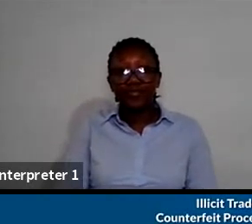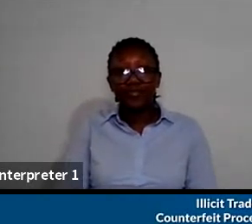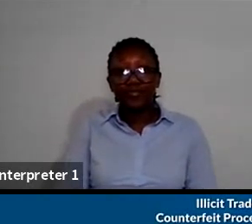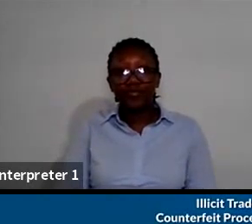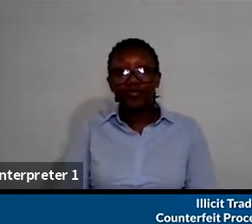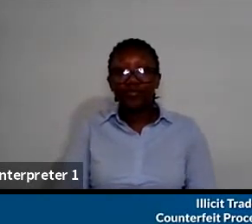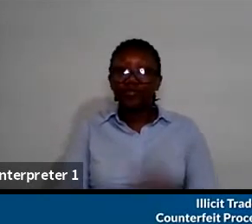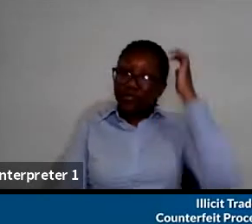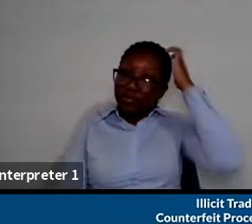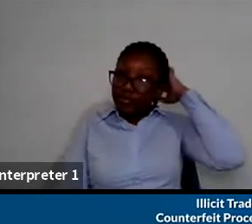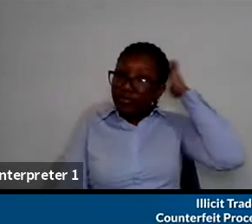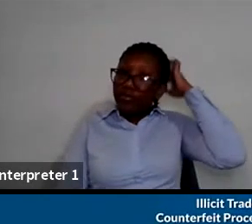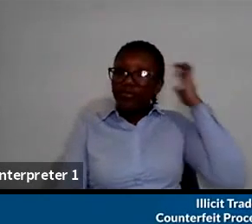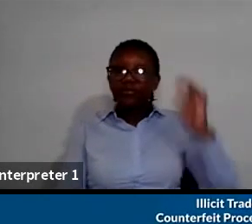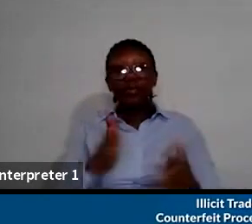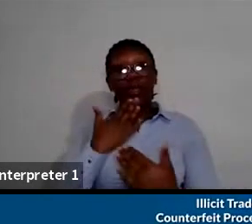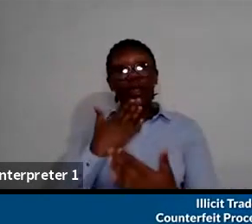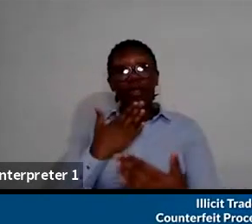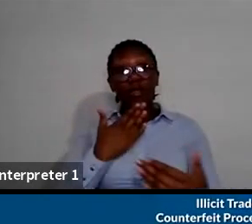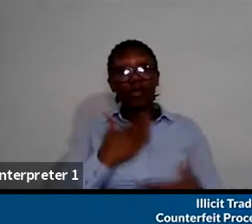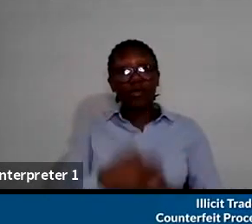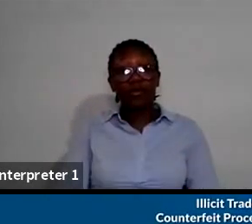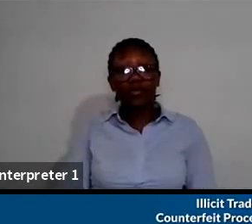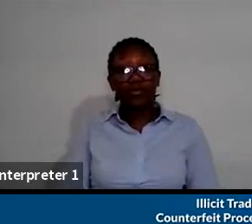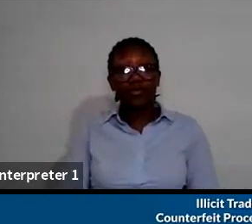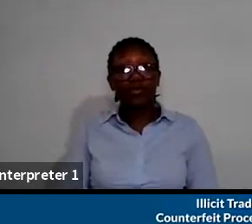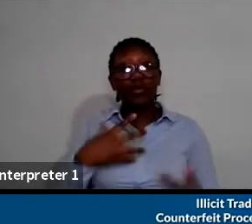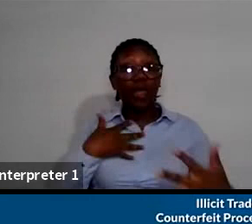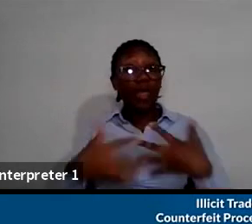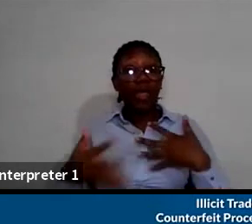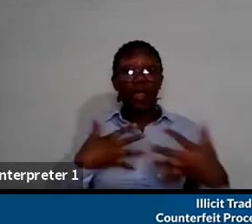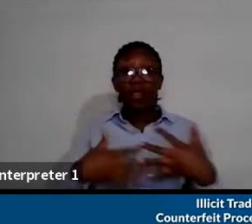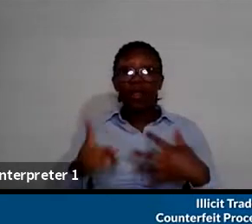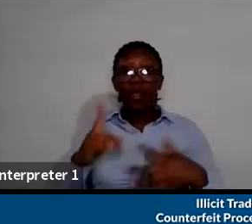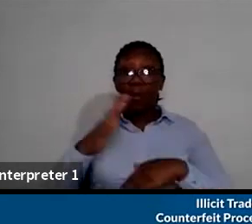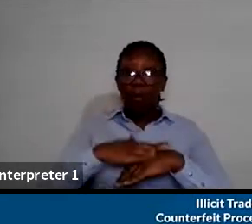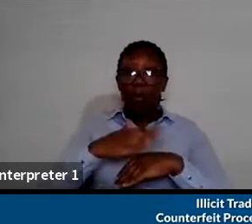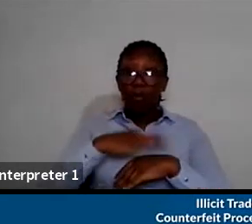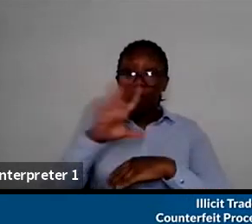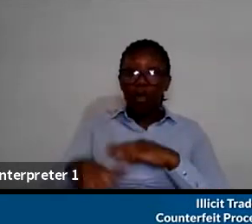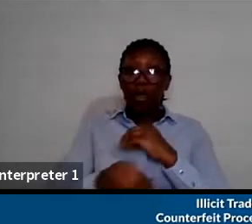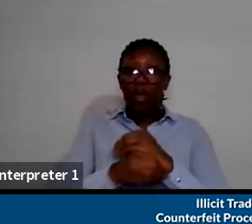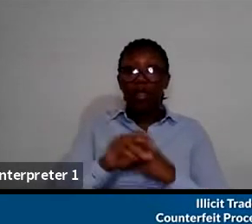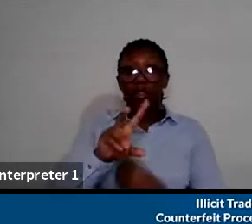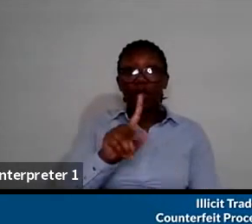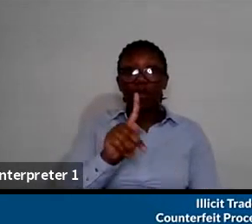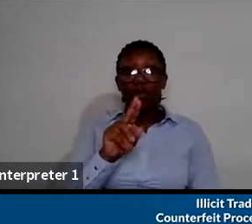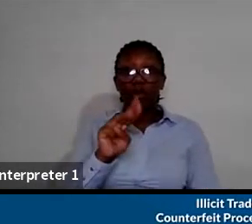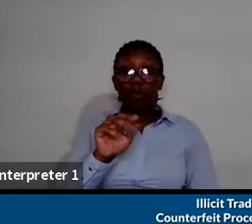Thank you, Patricia. Kumaran, do you have any further comments?